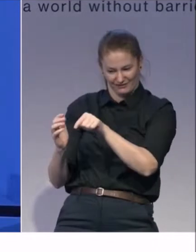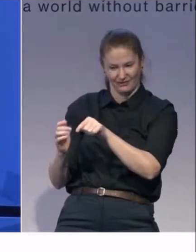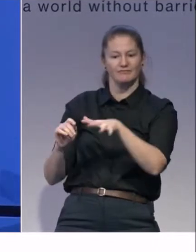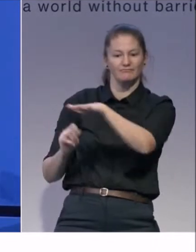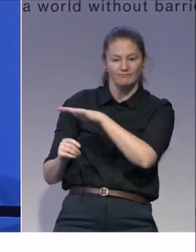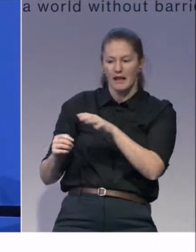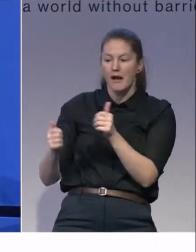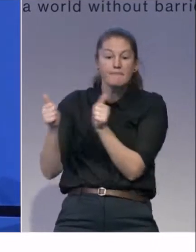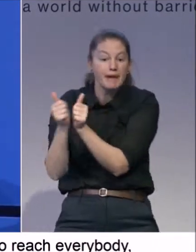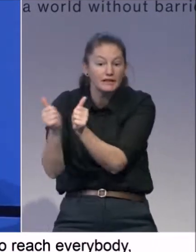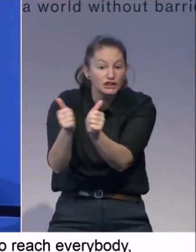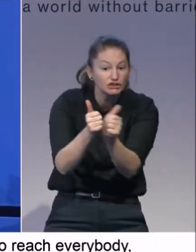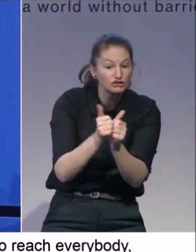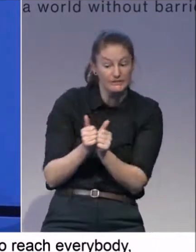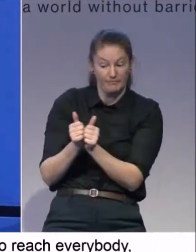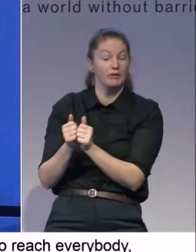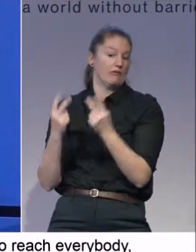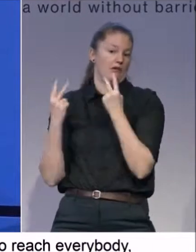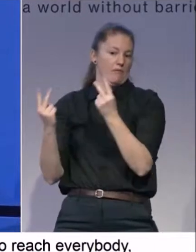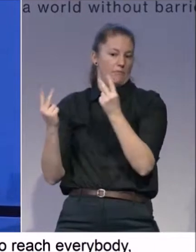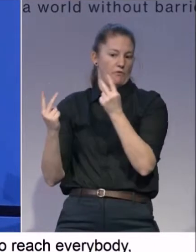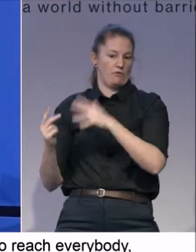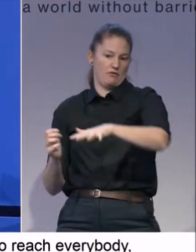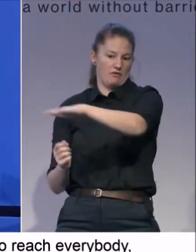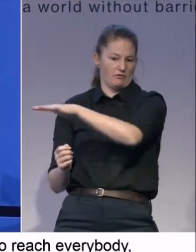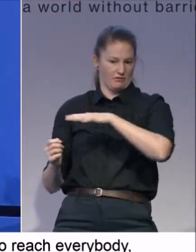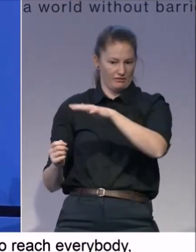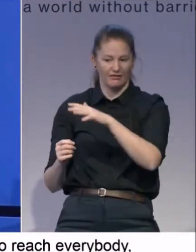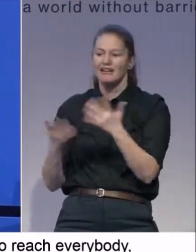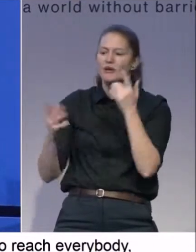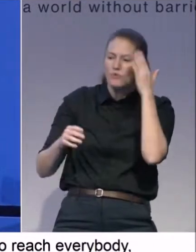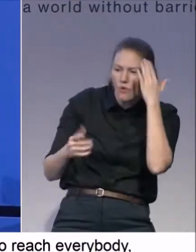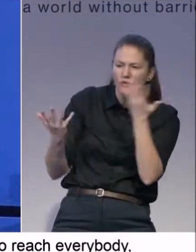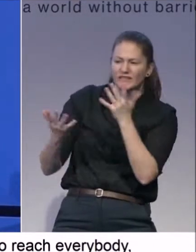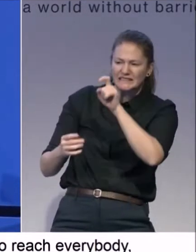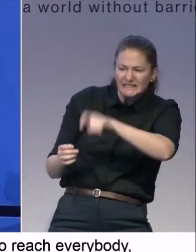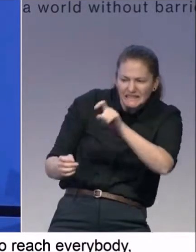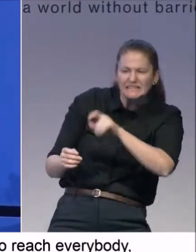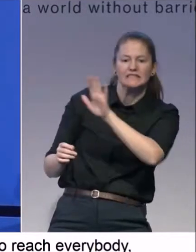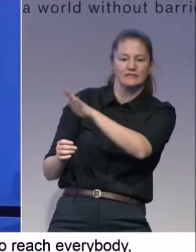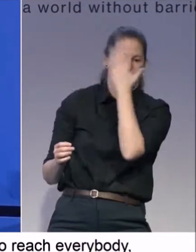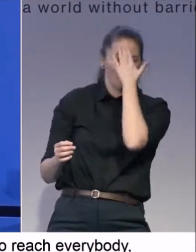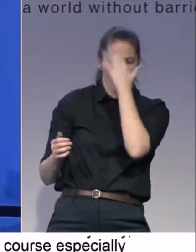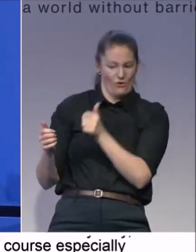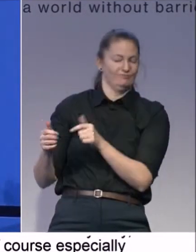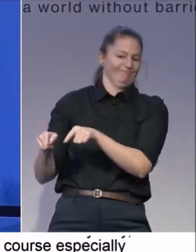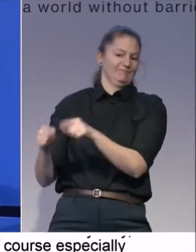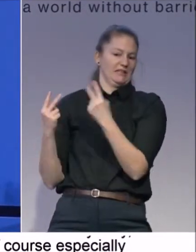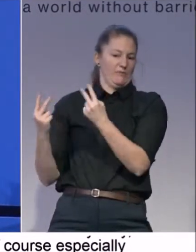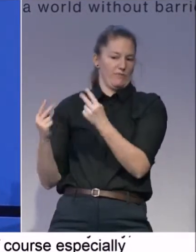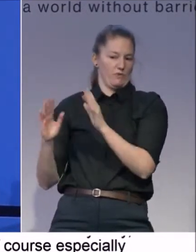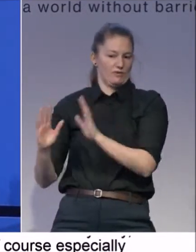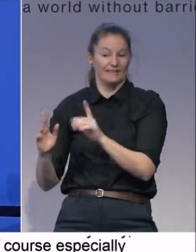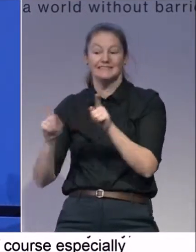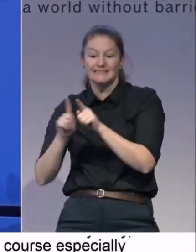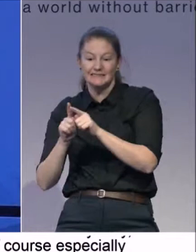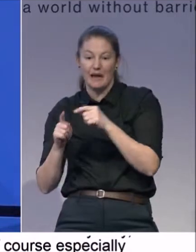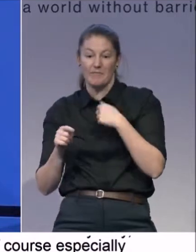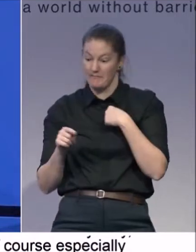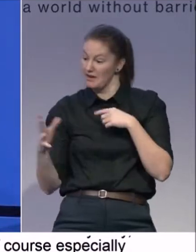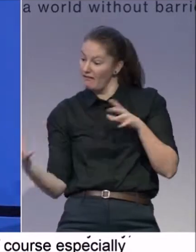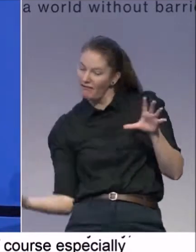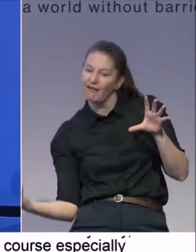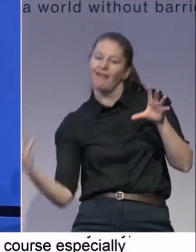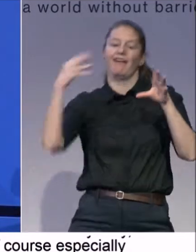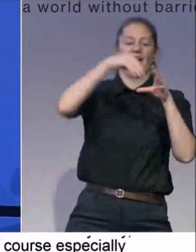happens in the country. So we have to engage them to prioritize disability inclusion. At the same time, we have